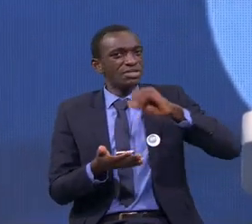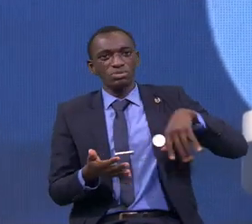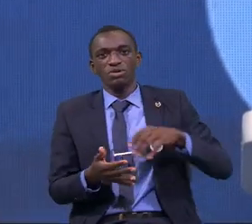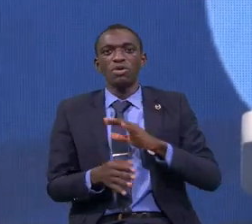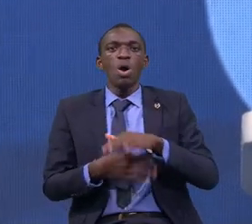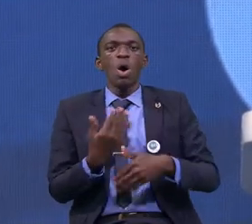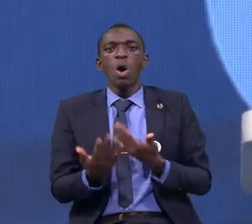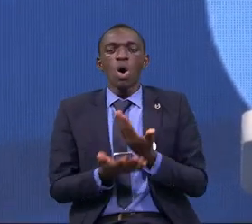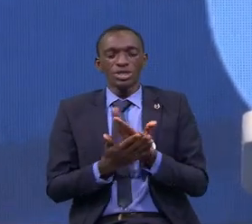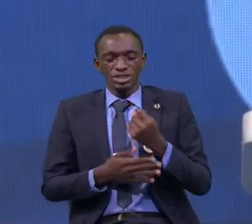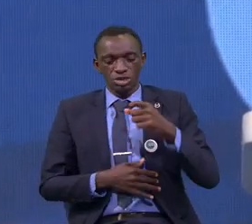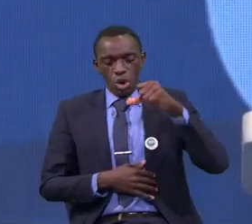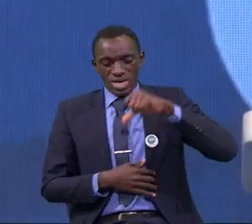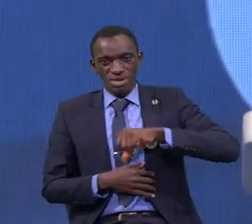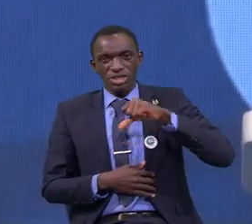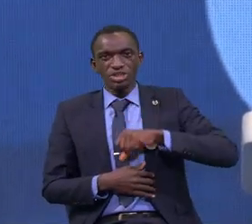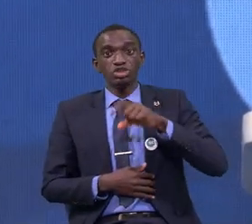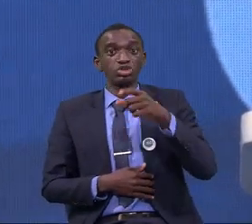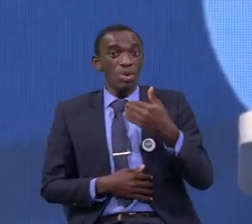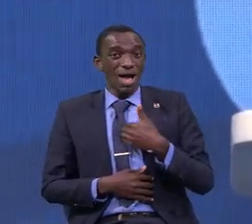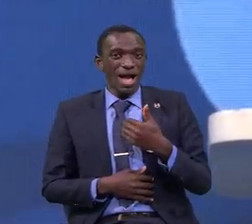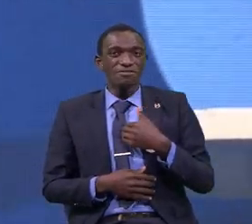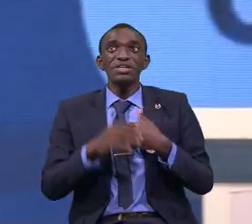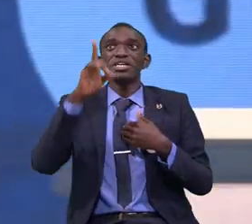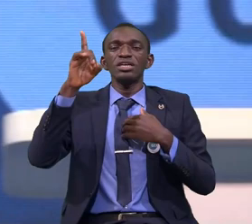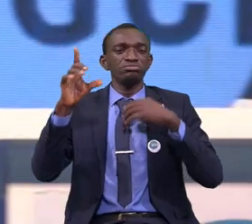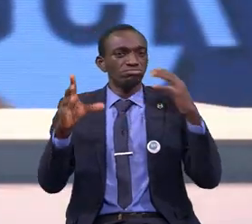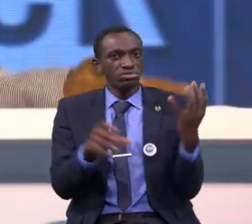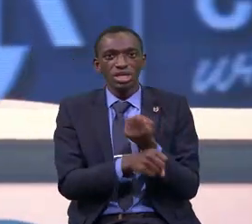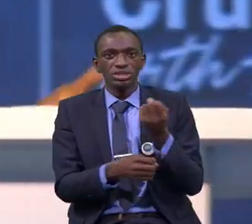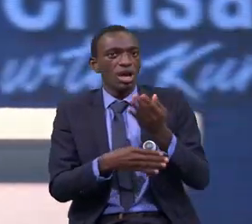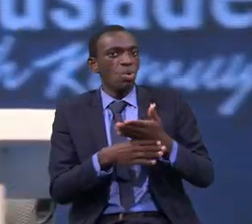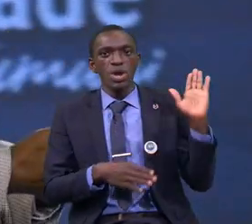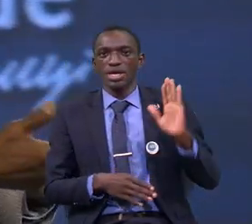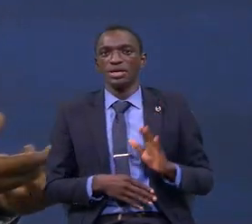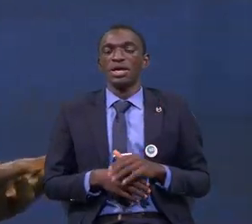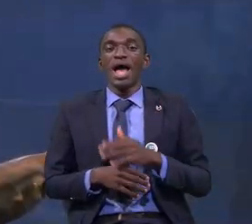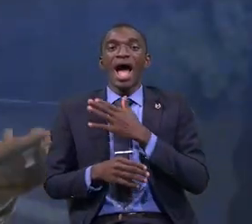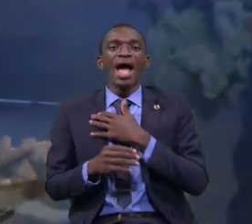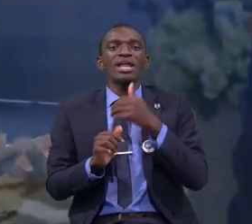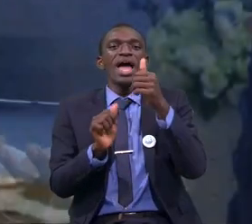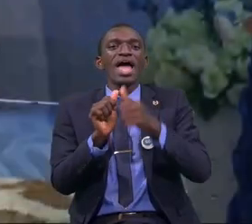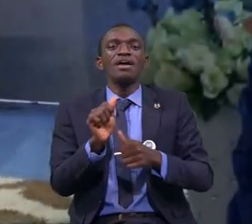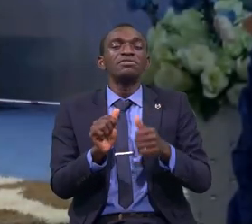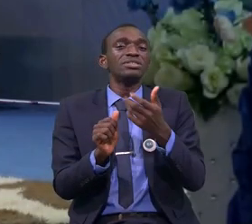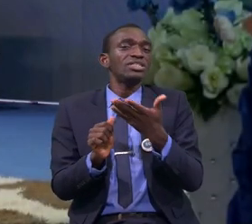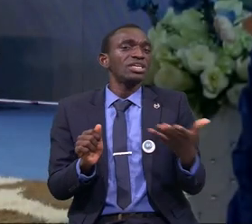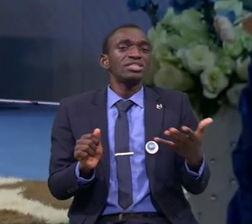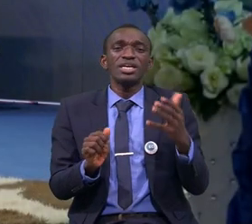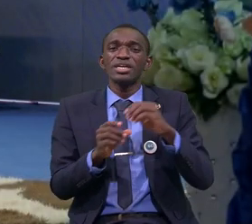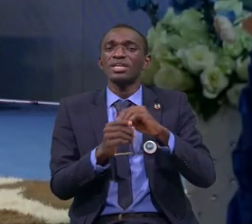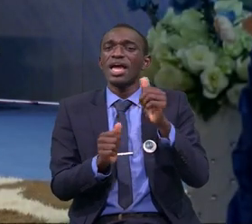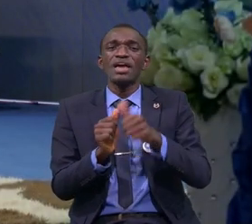All the condemnation you have taken away. And every sin